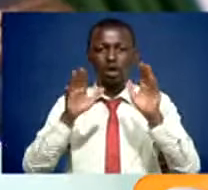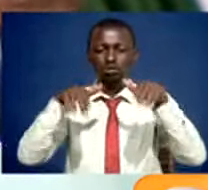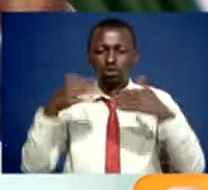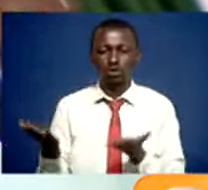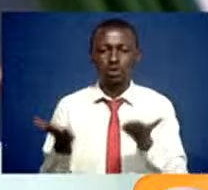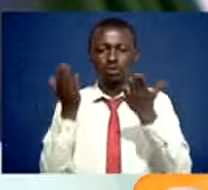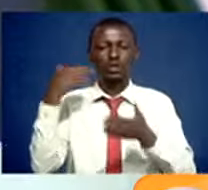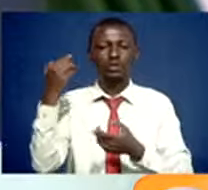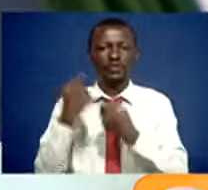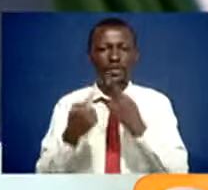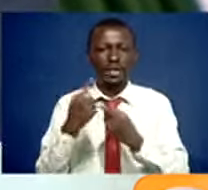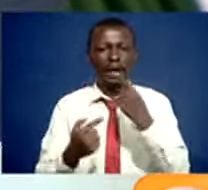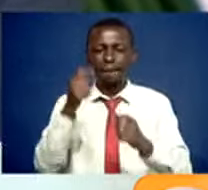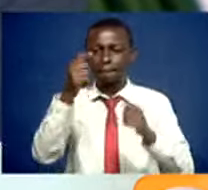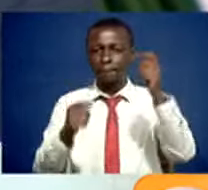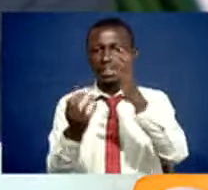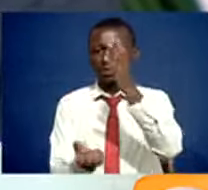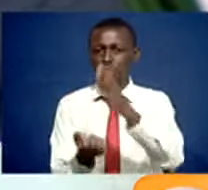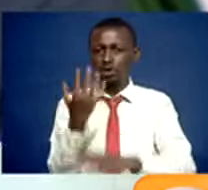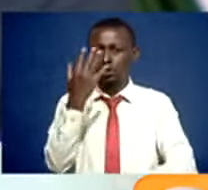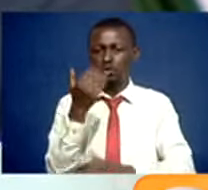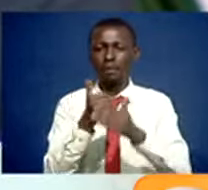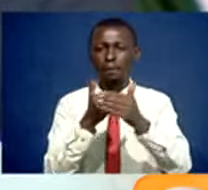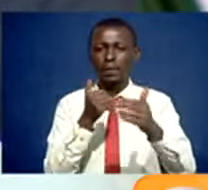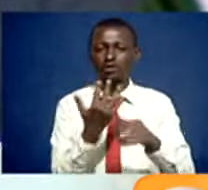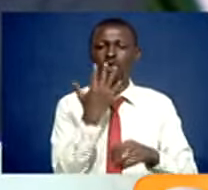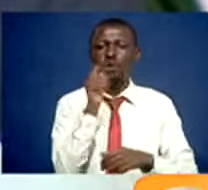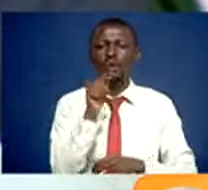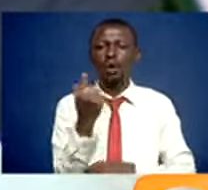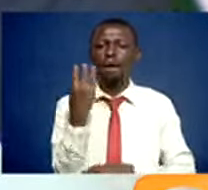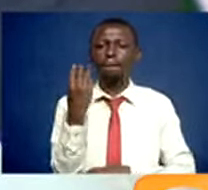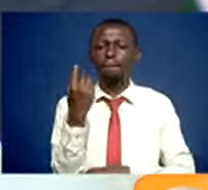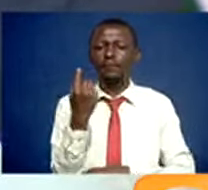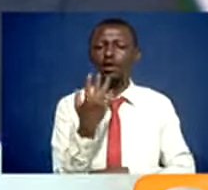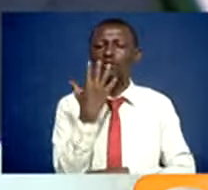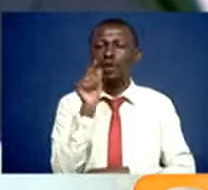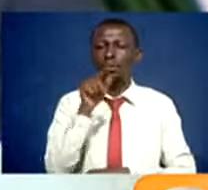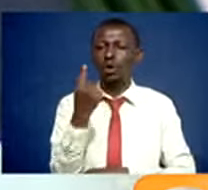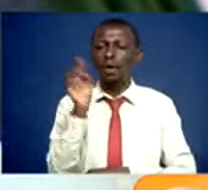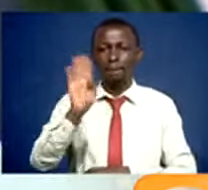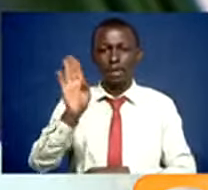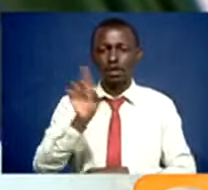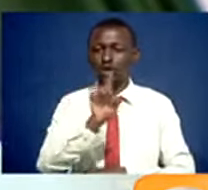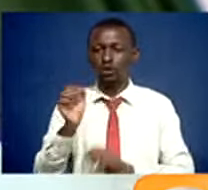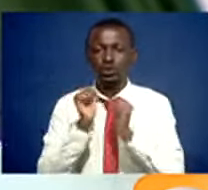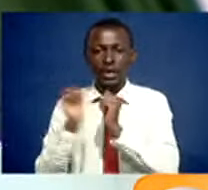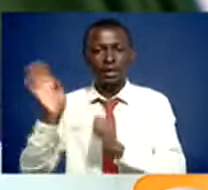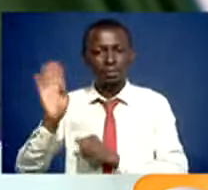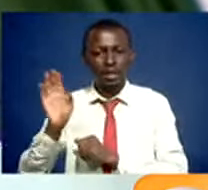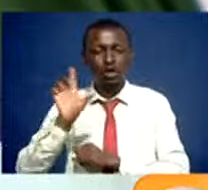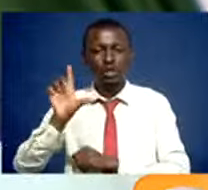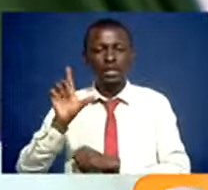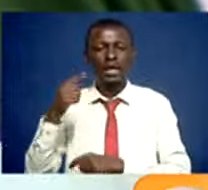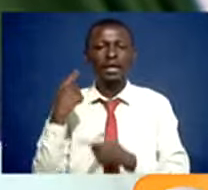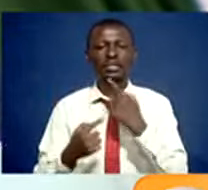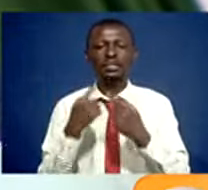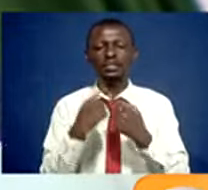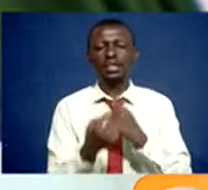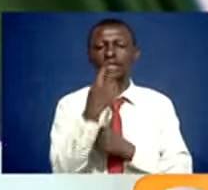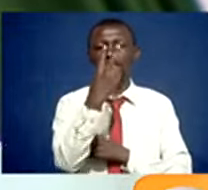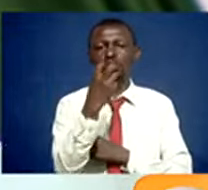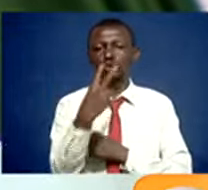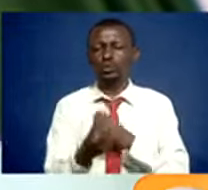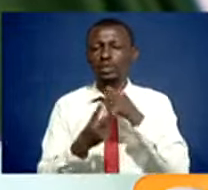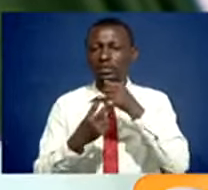annual milk production from 5.1 billion liters to 10 billion liters by 2027, raising